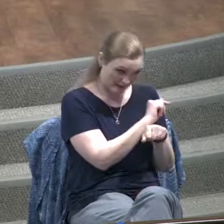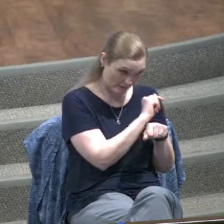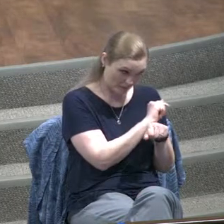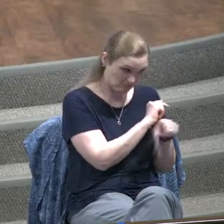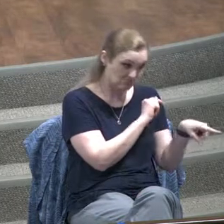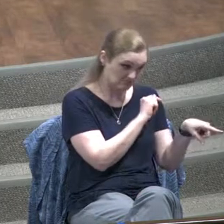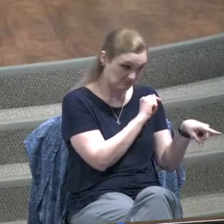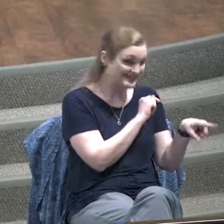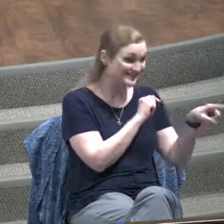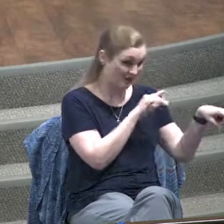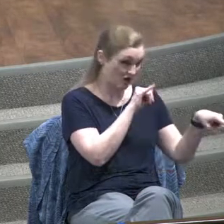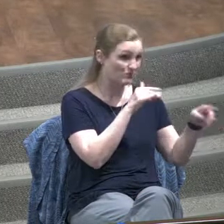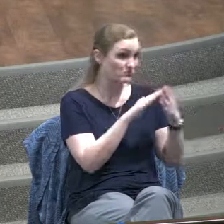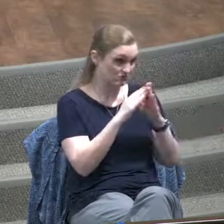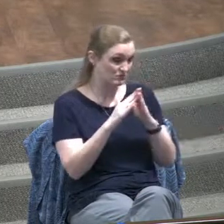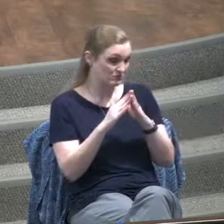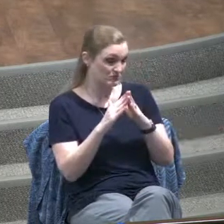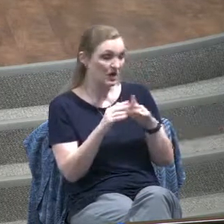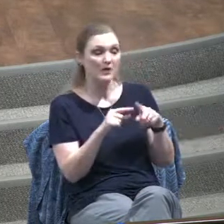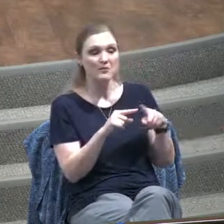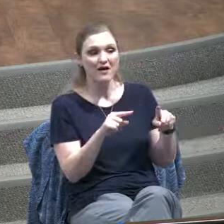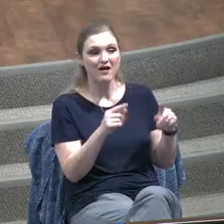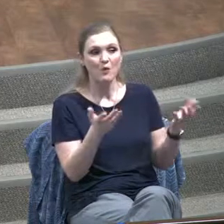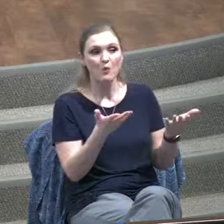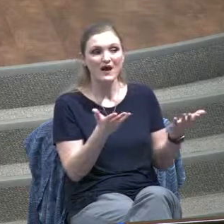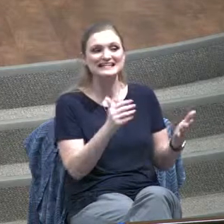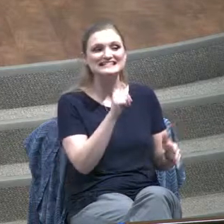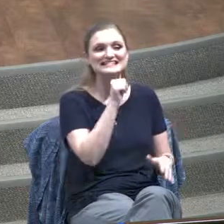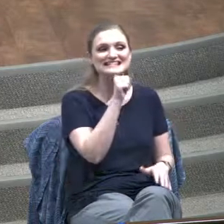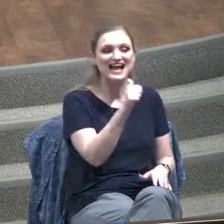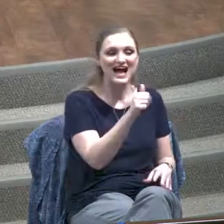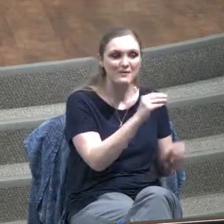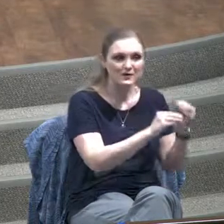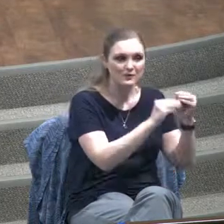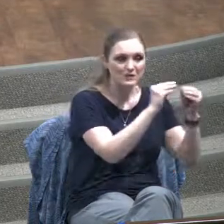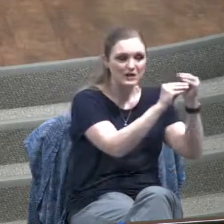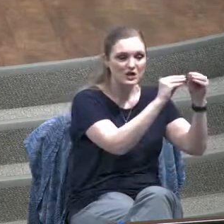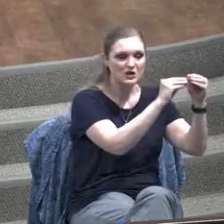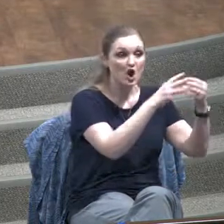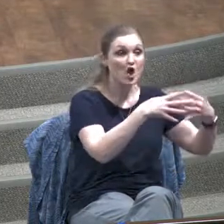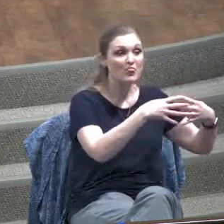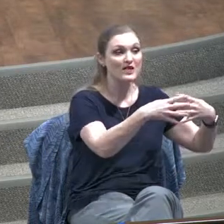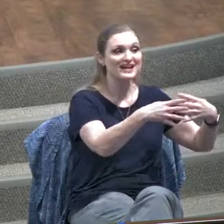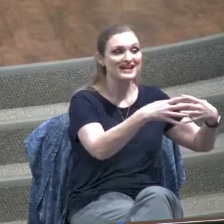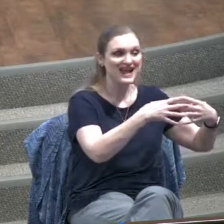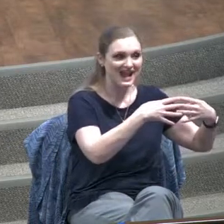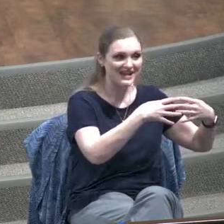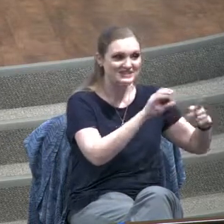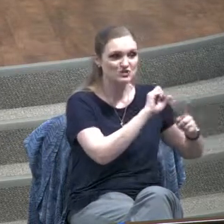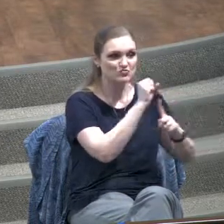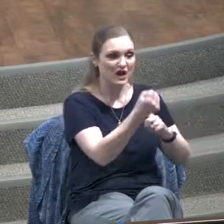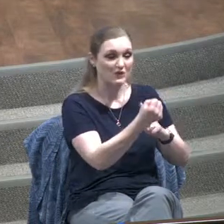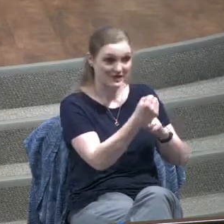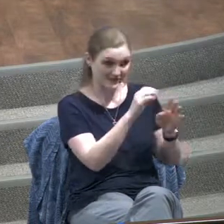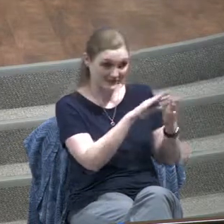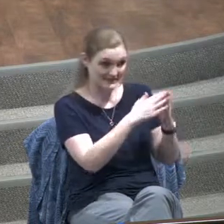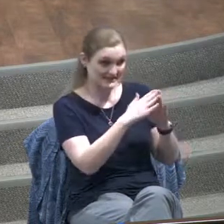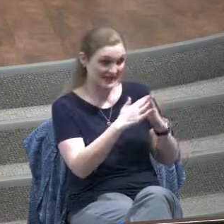rebuilt. But what has not been rebuilt are the gates around the city.